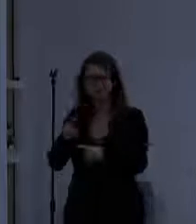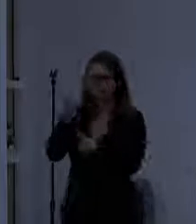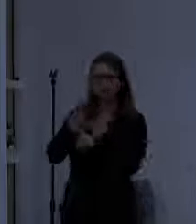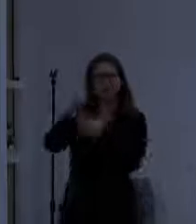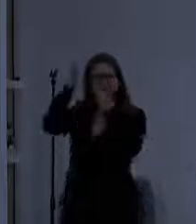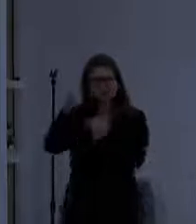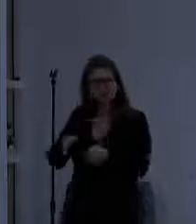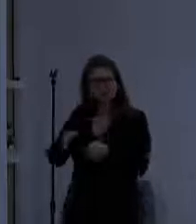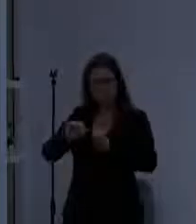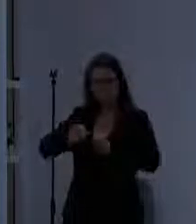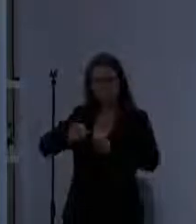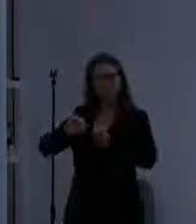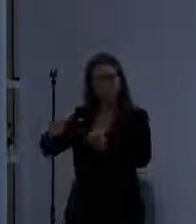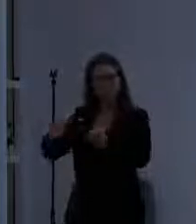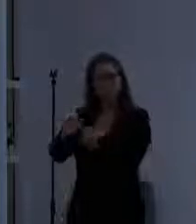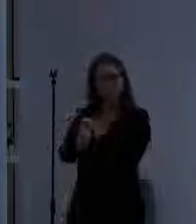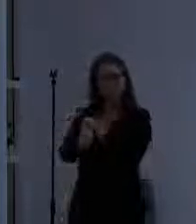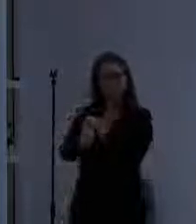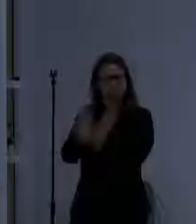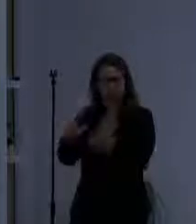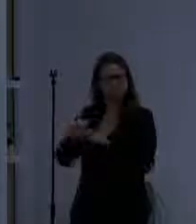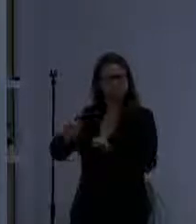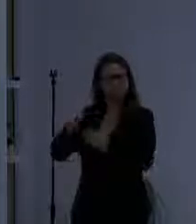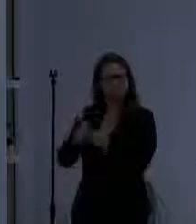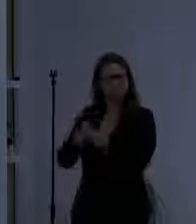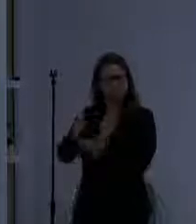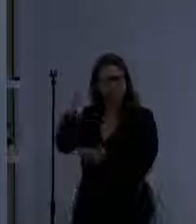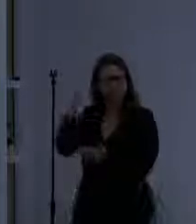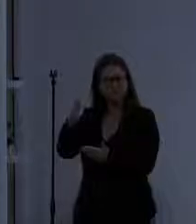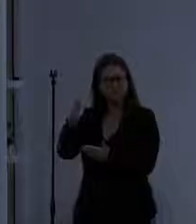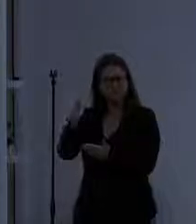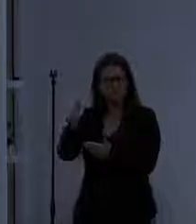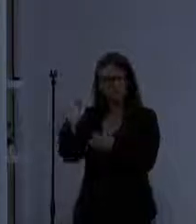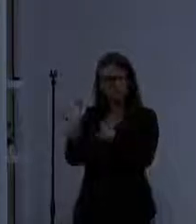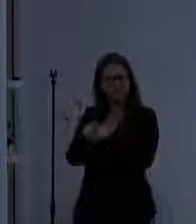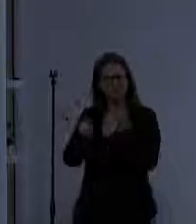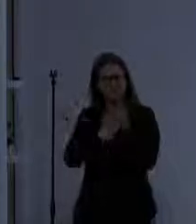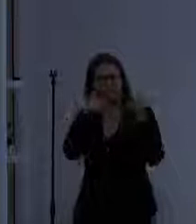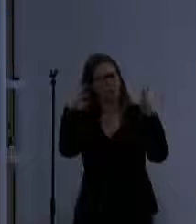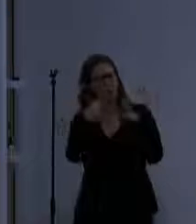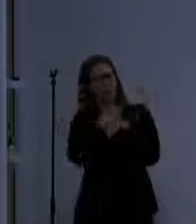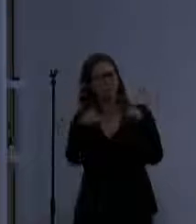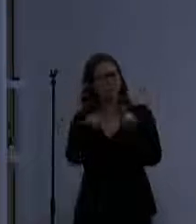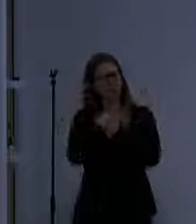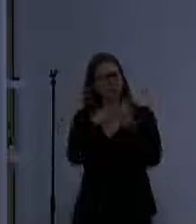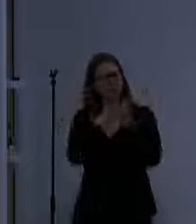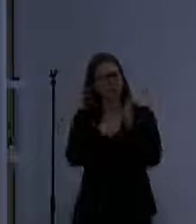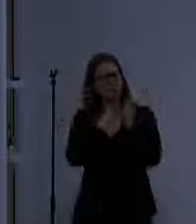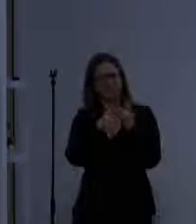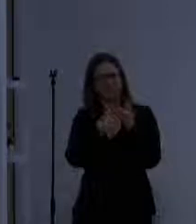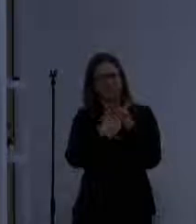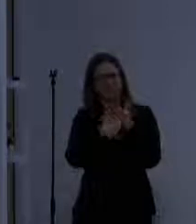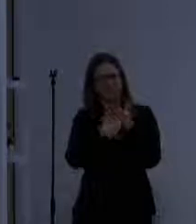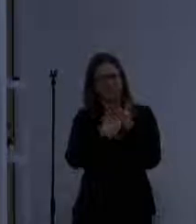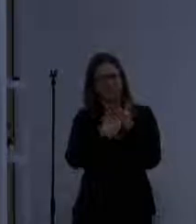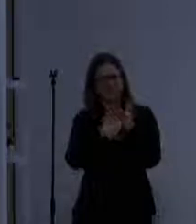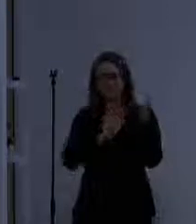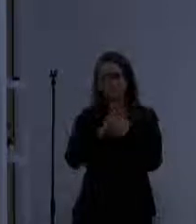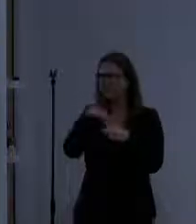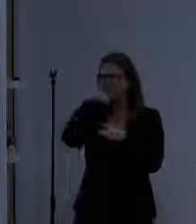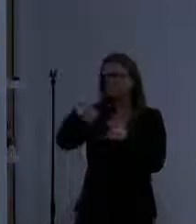self-determination and decision-making in accordance with applicable laws and conventions. So this is about people